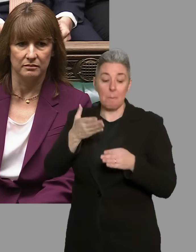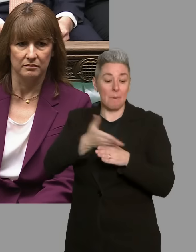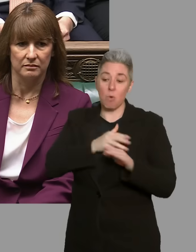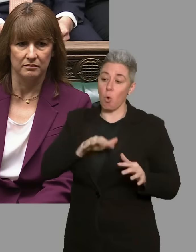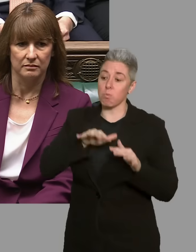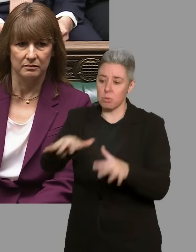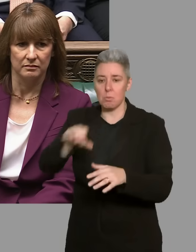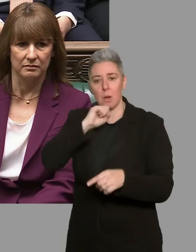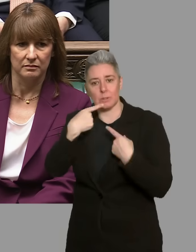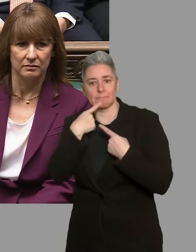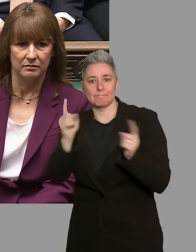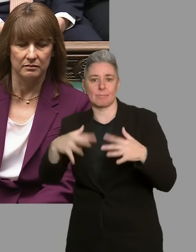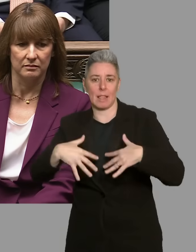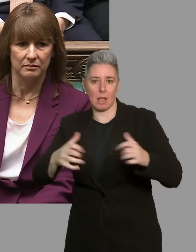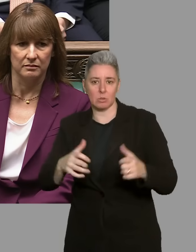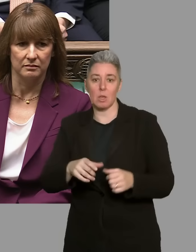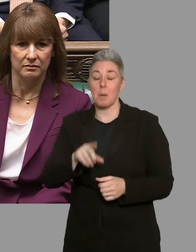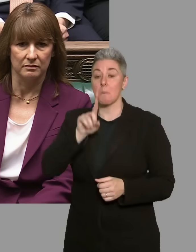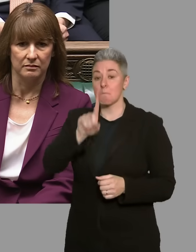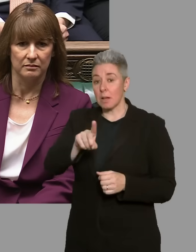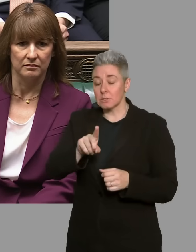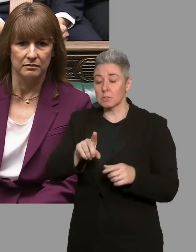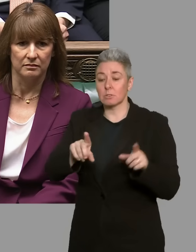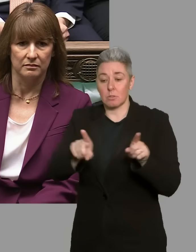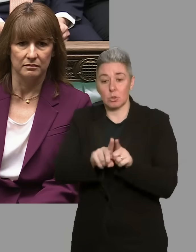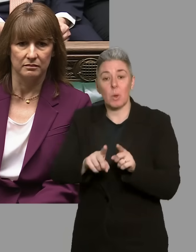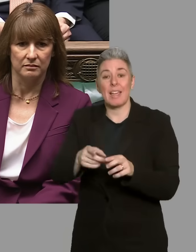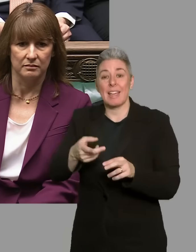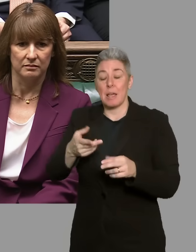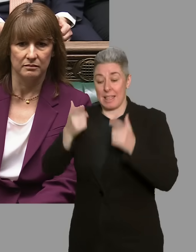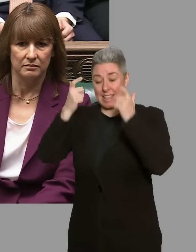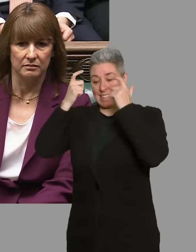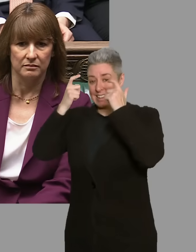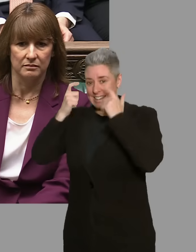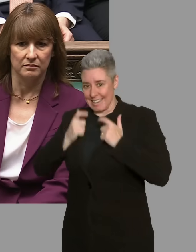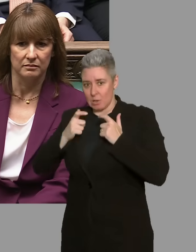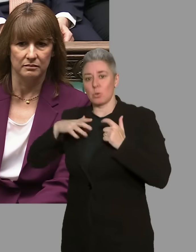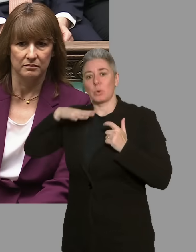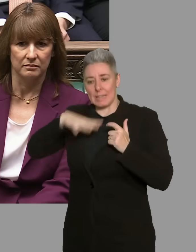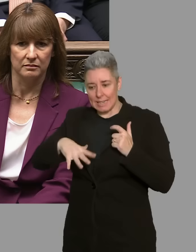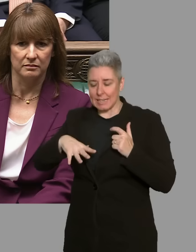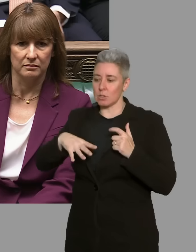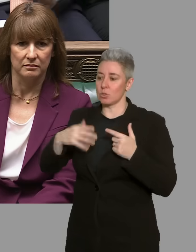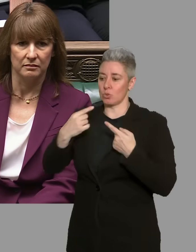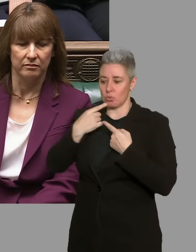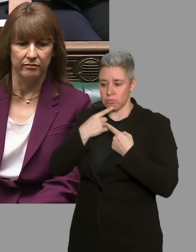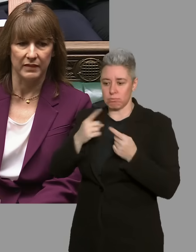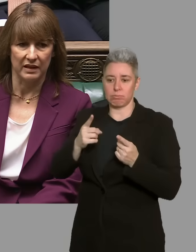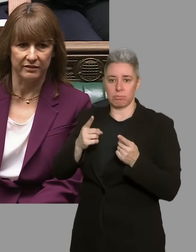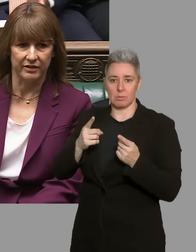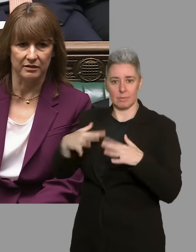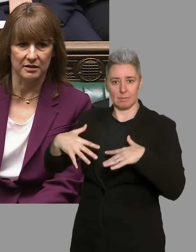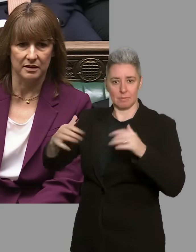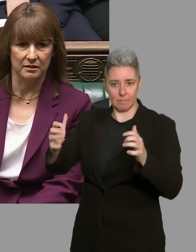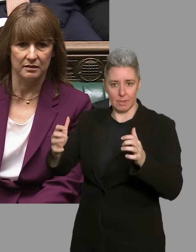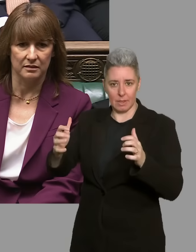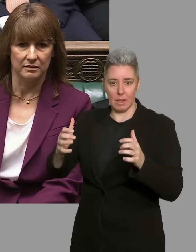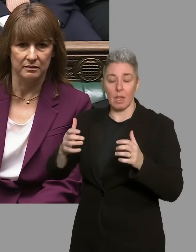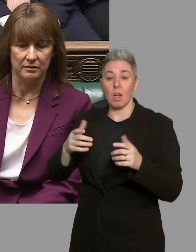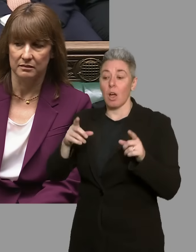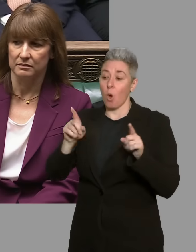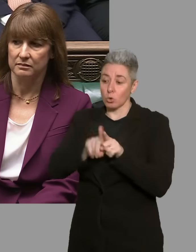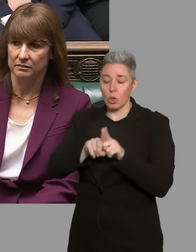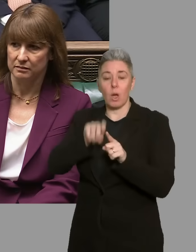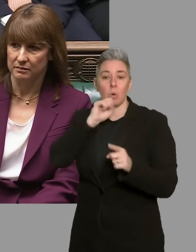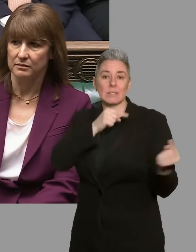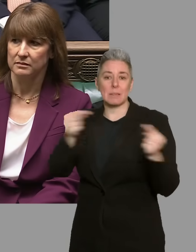I would then have a debate in this House so all members could know exactly what we're doing, make their points of view, and then we would have a